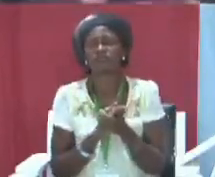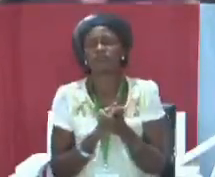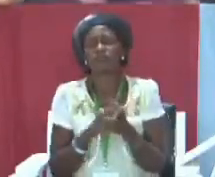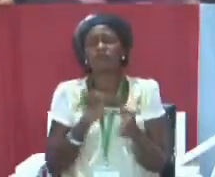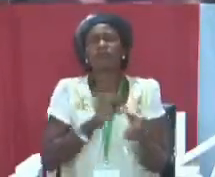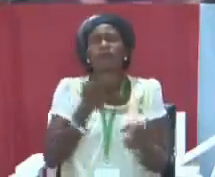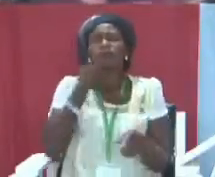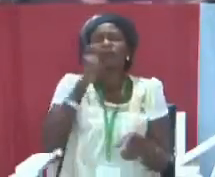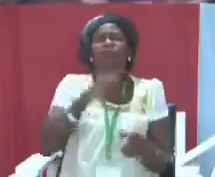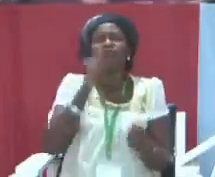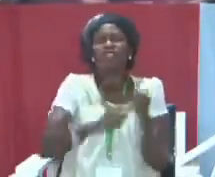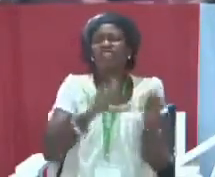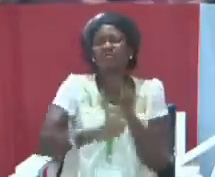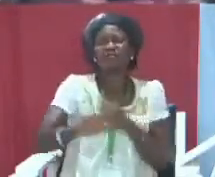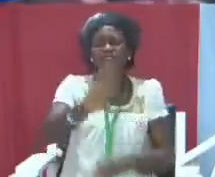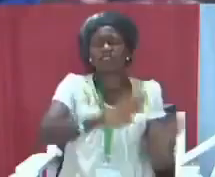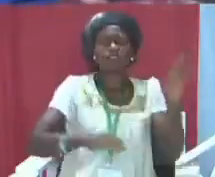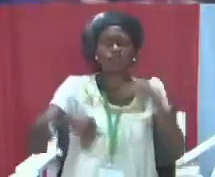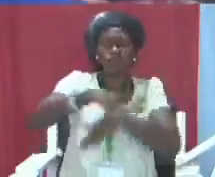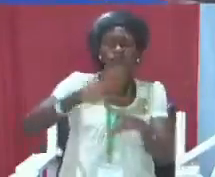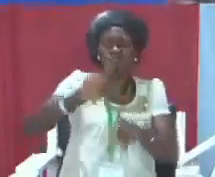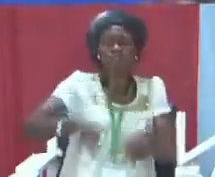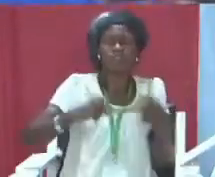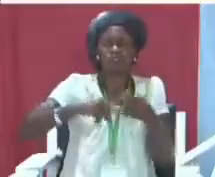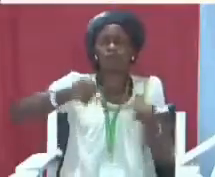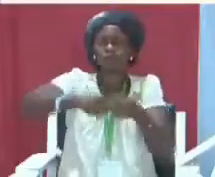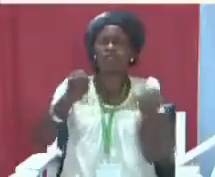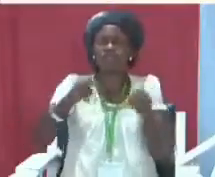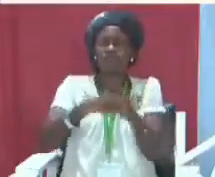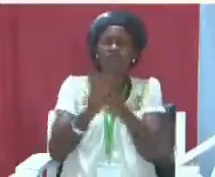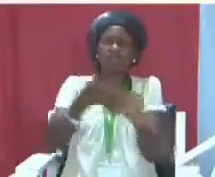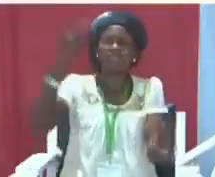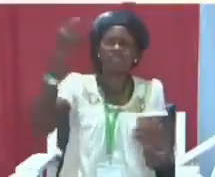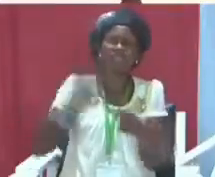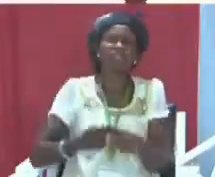I command every siege over your life to be broken.